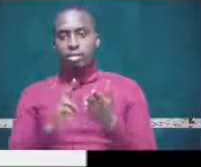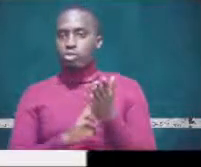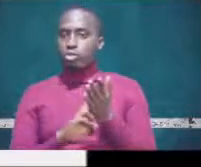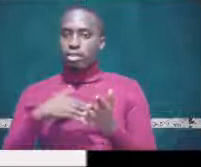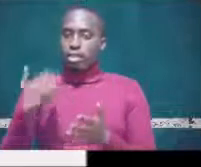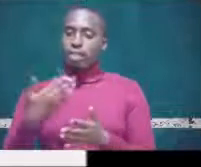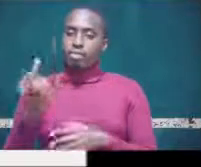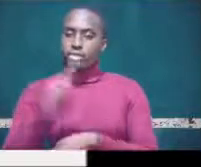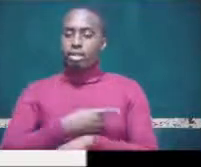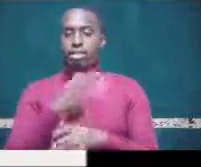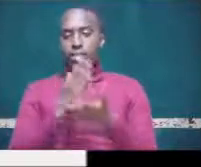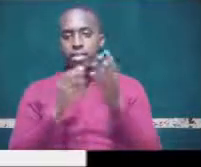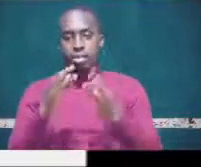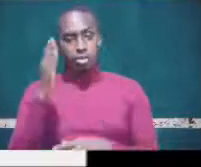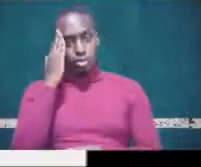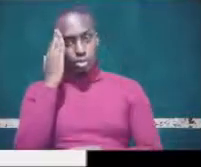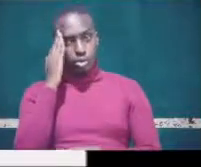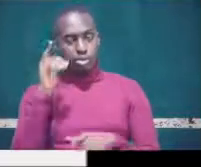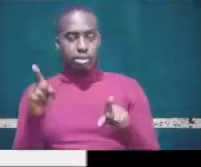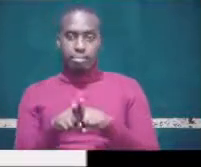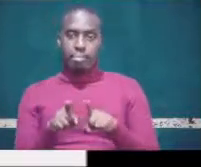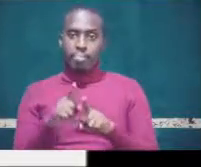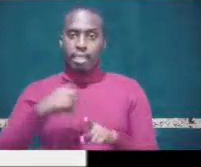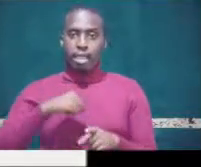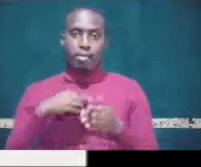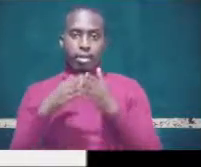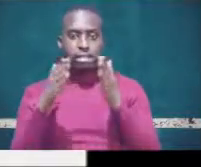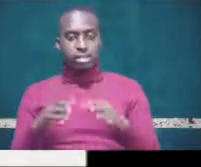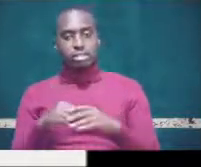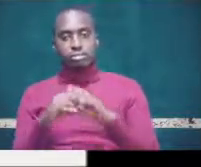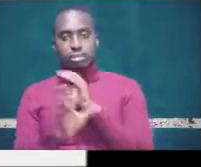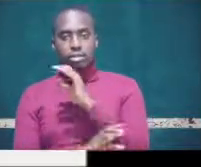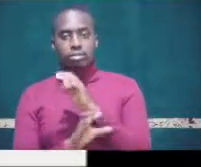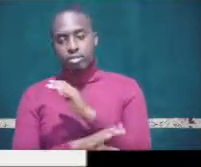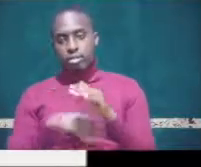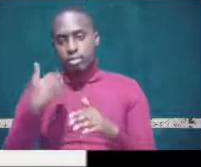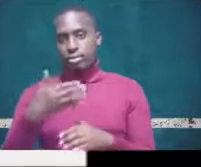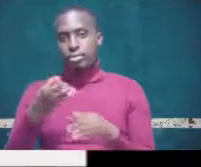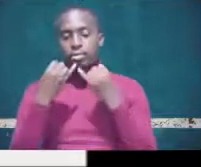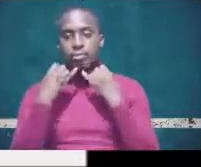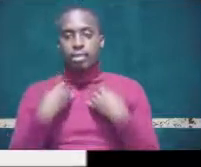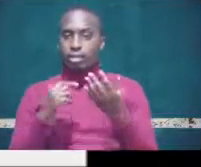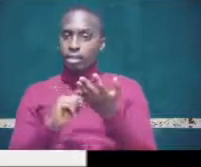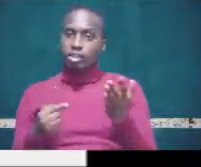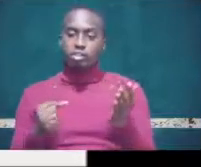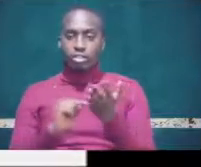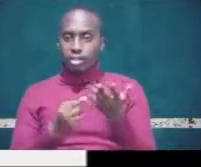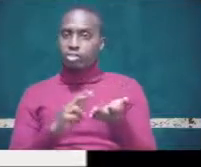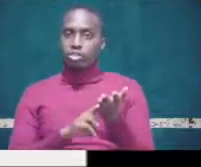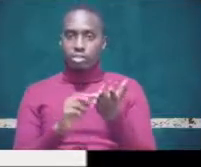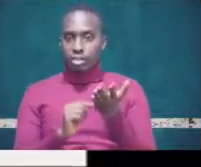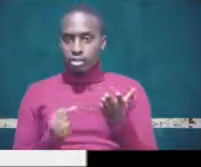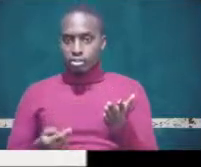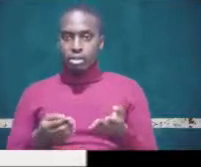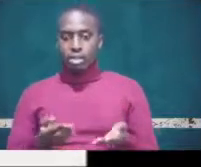day. It's something that we know. It's something that our leaders in the country always tell us, technology, using technology, advancement